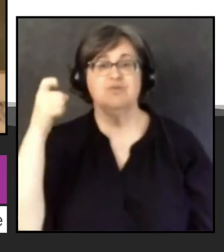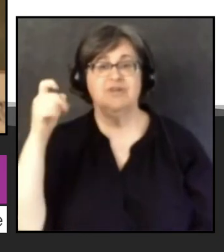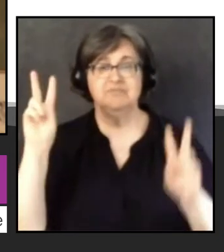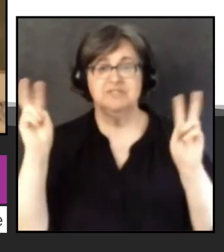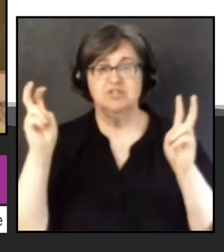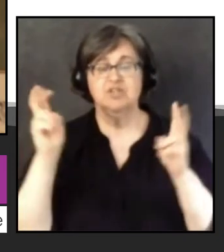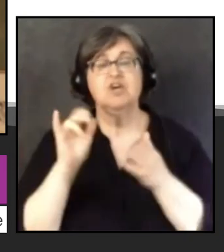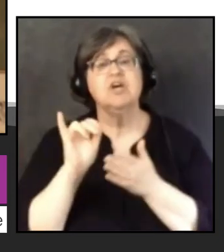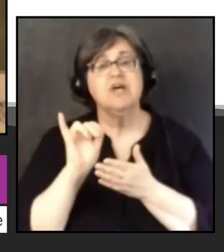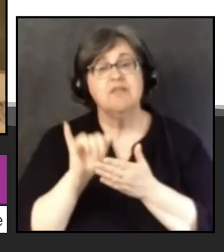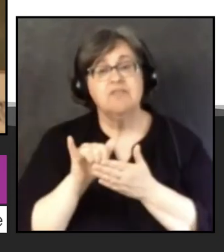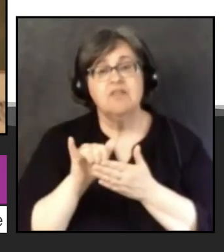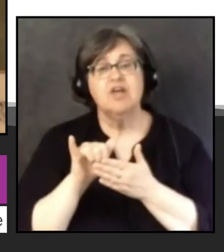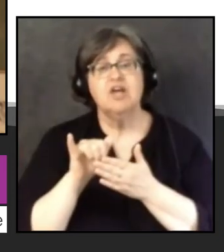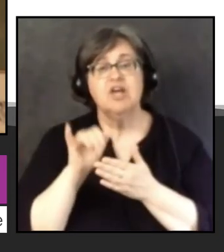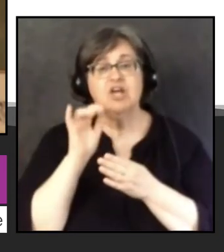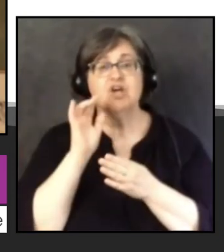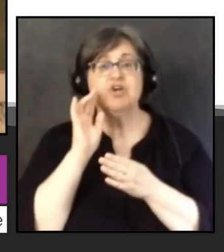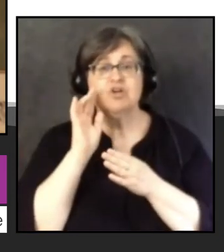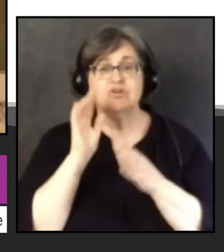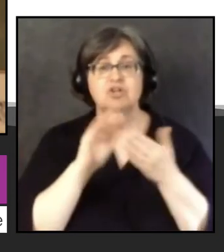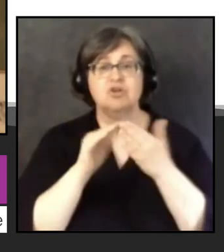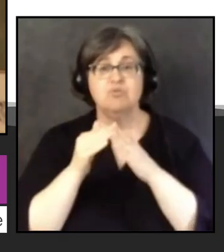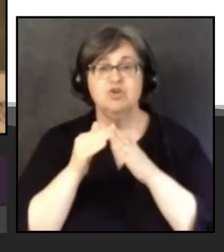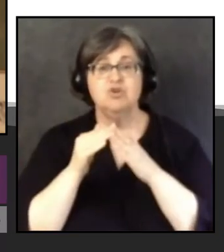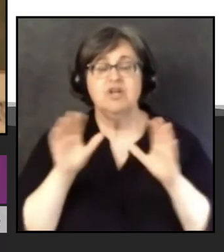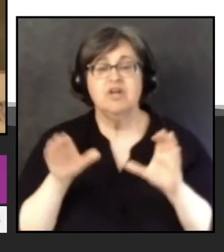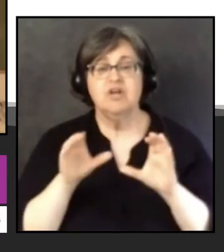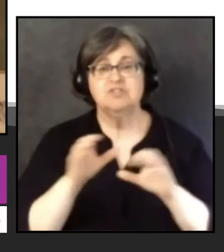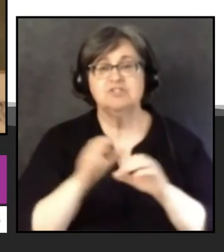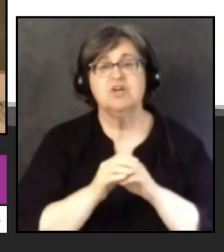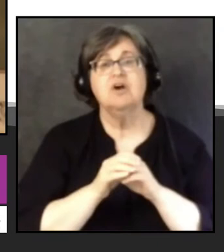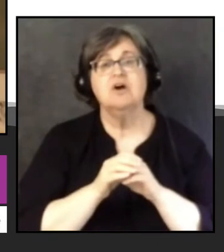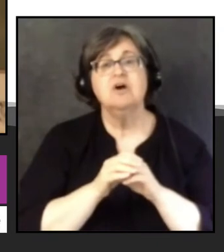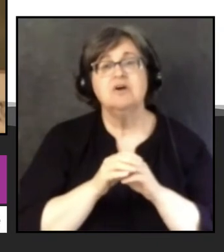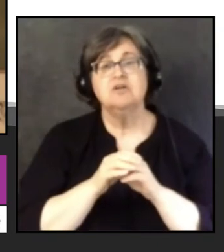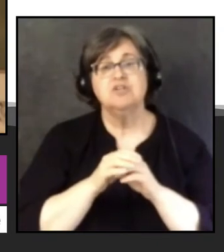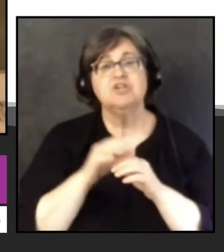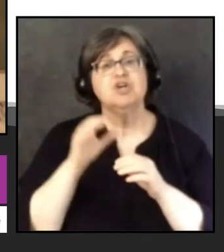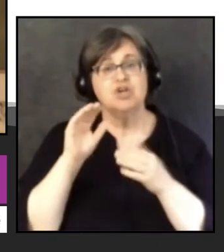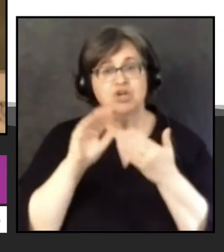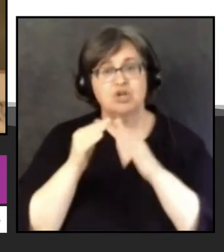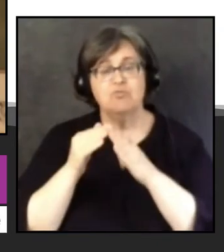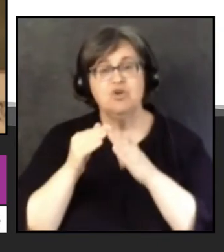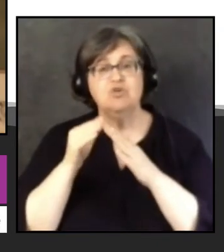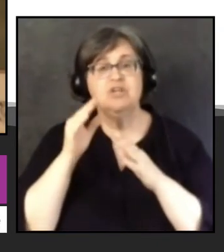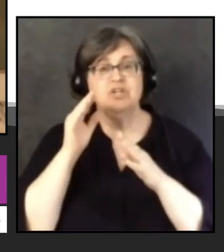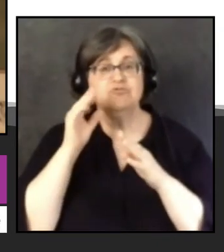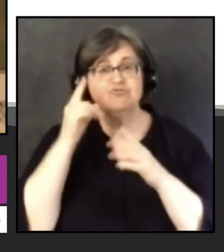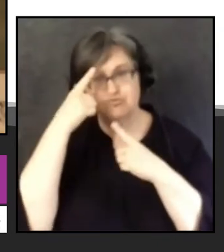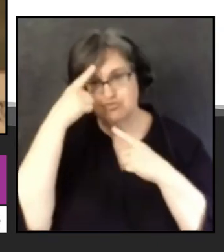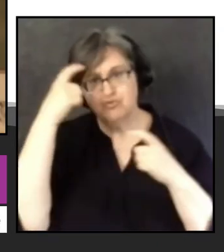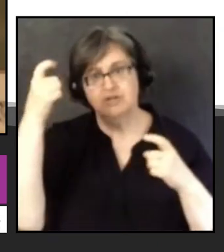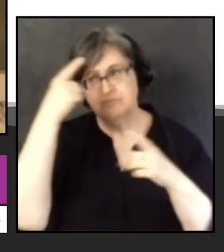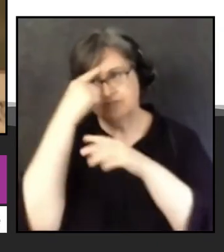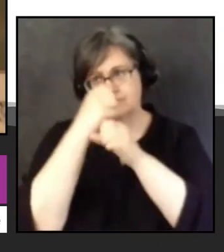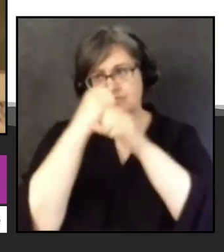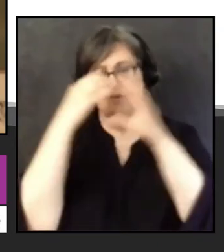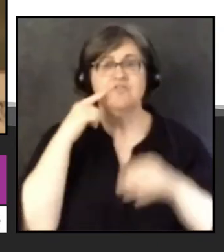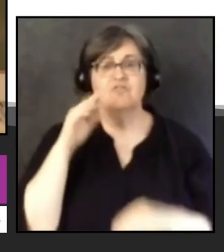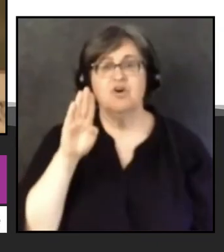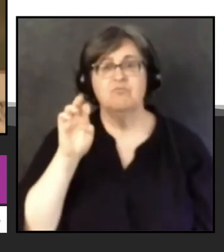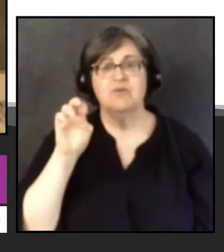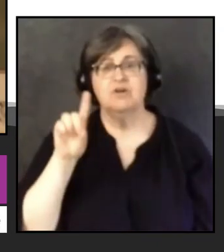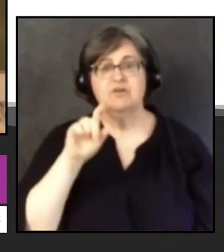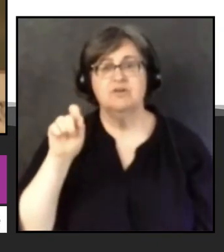community activation presented an aggravated altar of the community dreams for Bed-Stuy. The group fellows